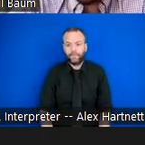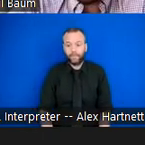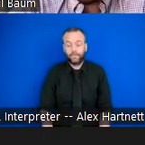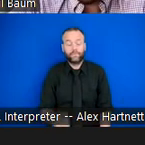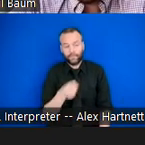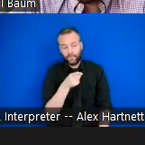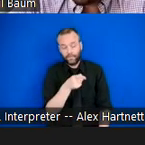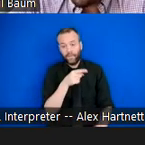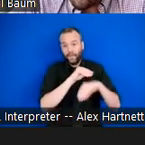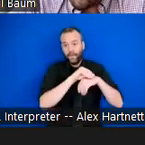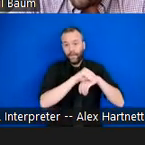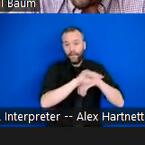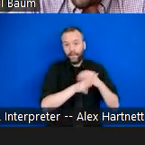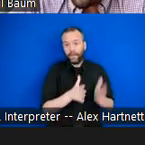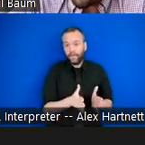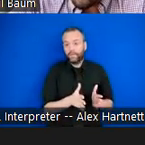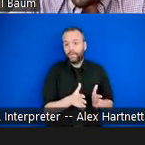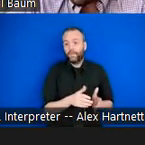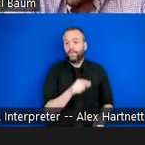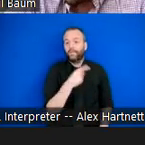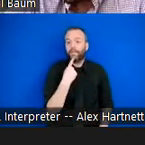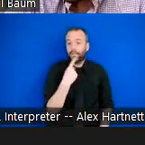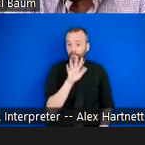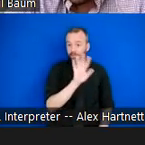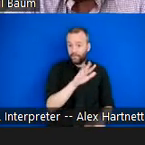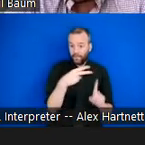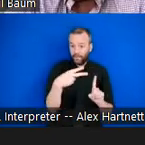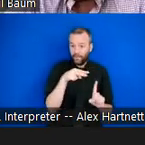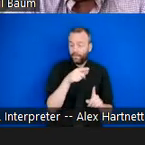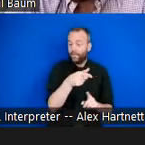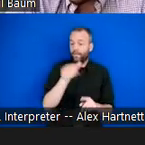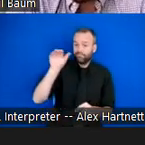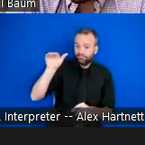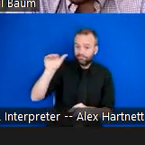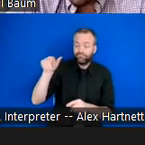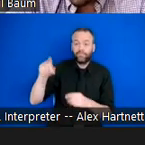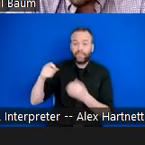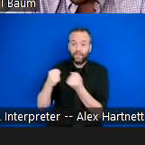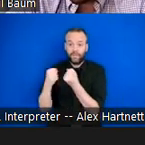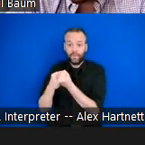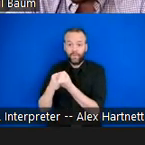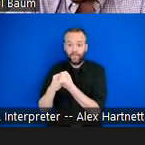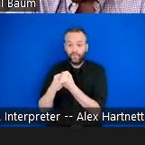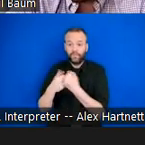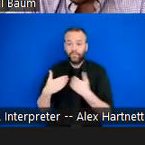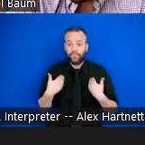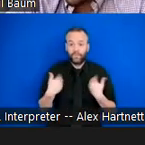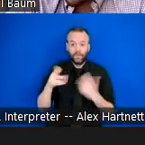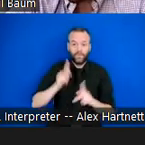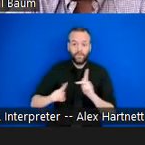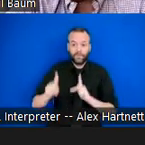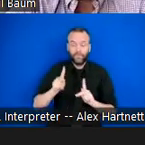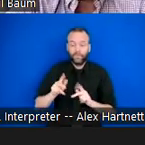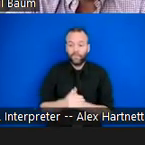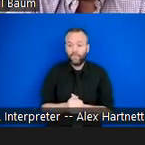hey, support our youth. Okay. Other ones, I don't know. I probably didn't hear from. And they may